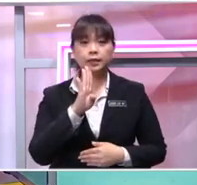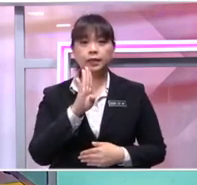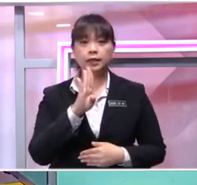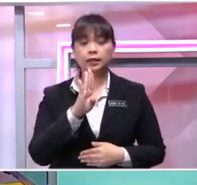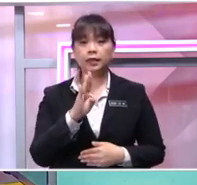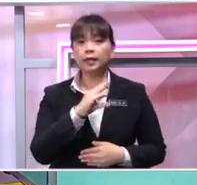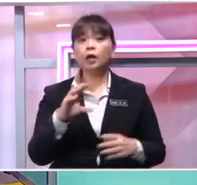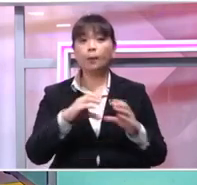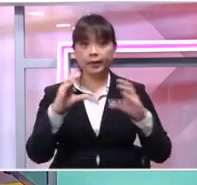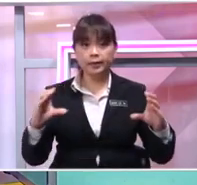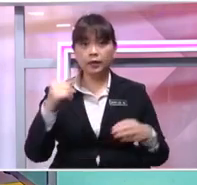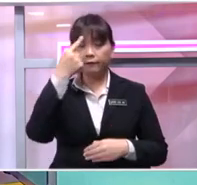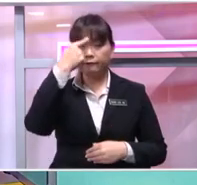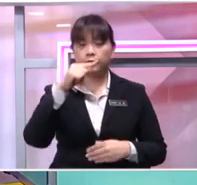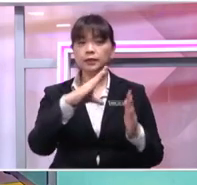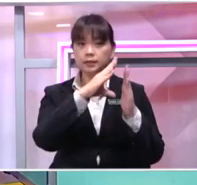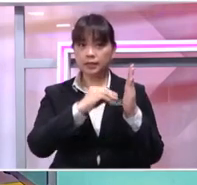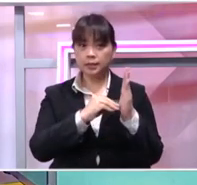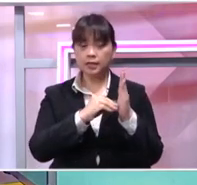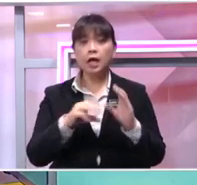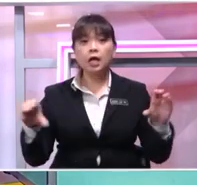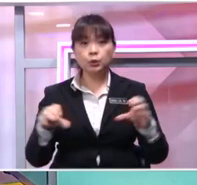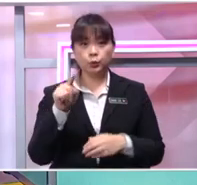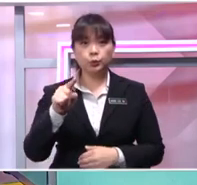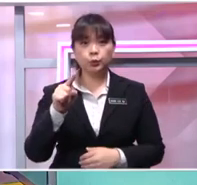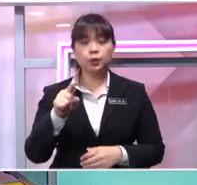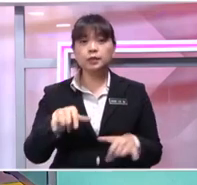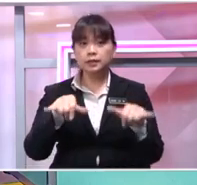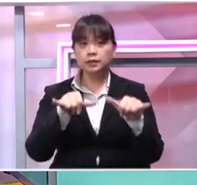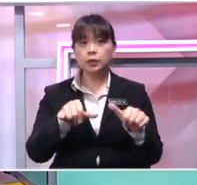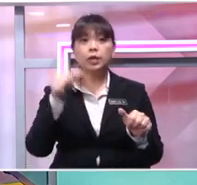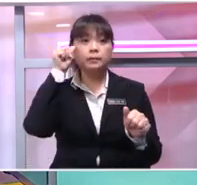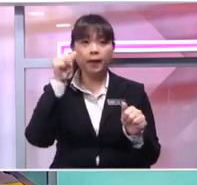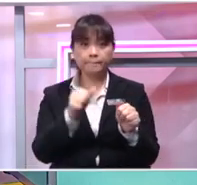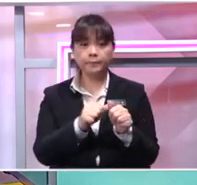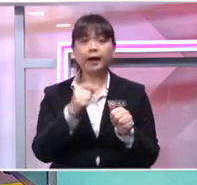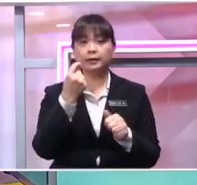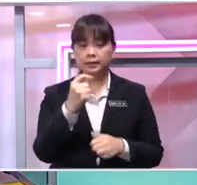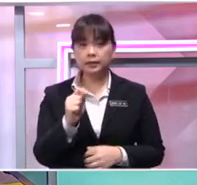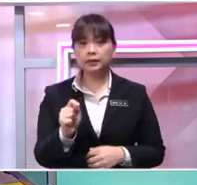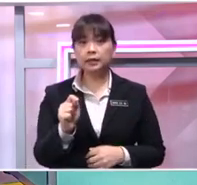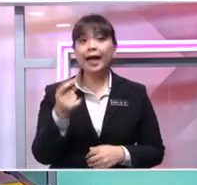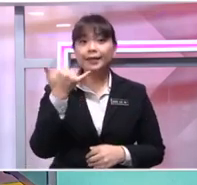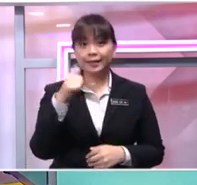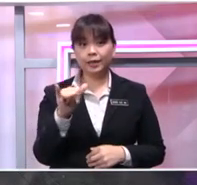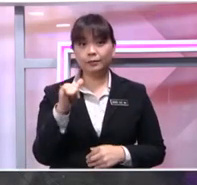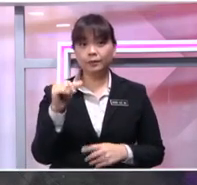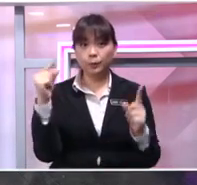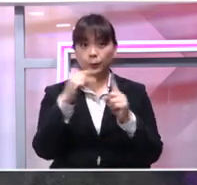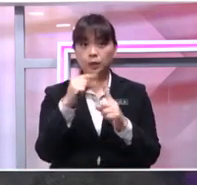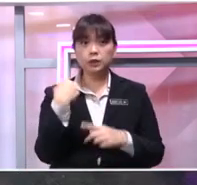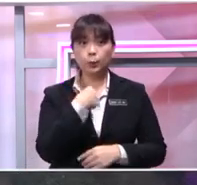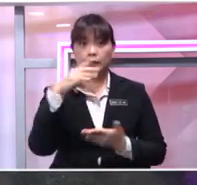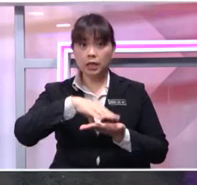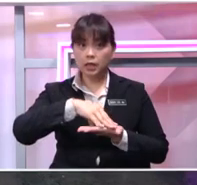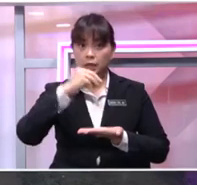text. So, do you still remember the highlighted word that we learned earlier? Yes, I believe so. Are